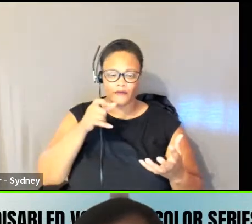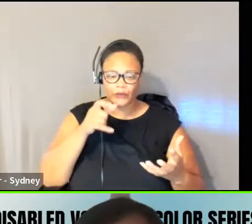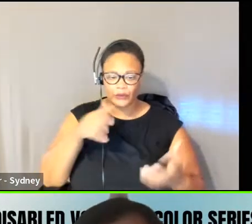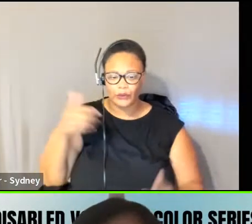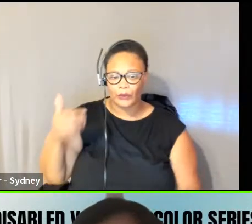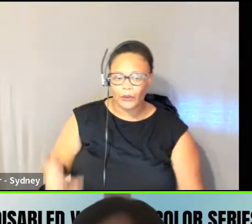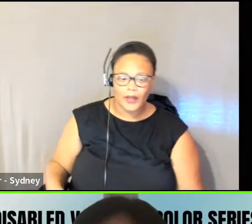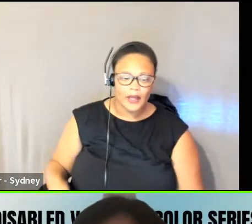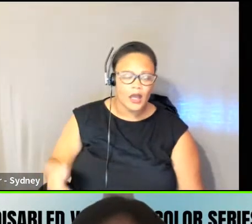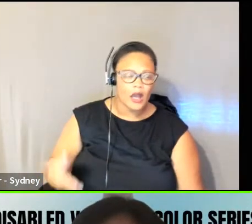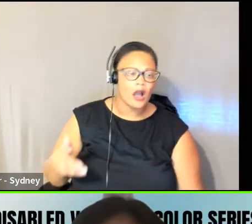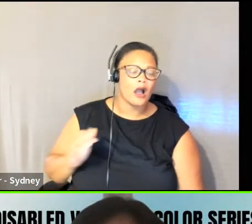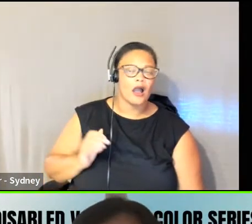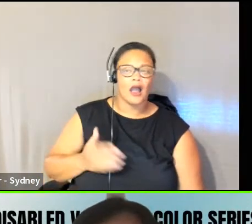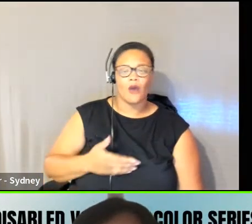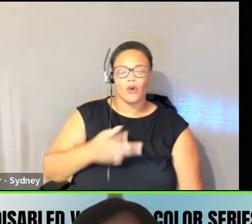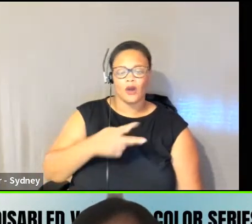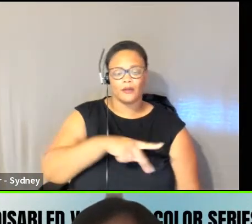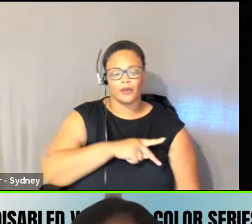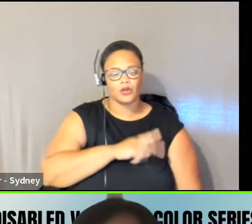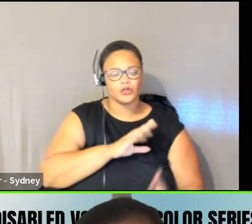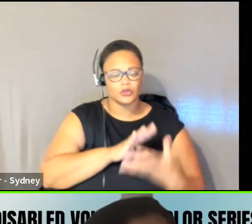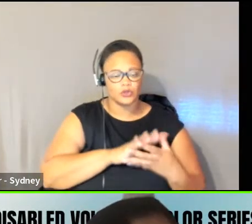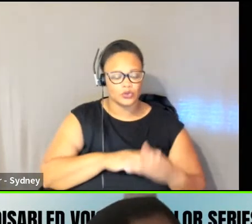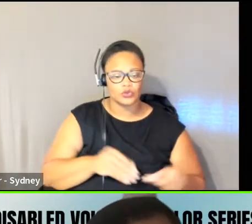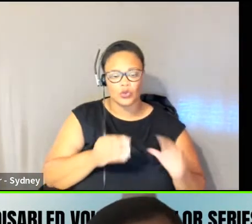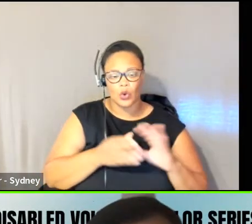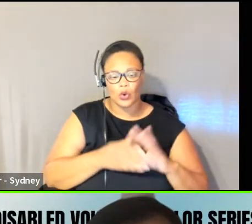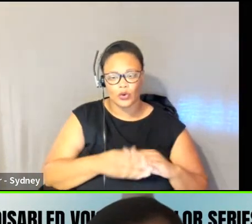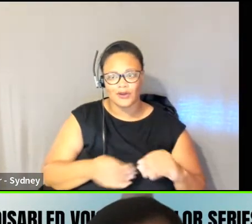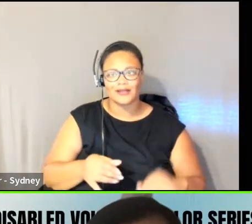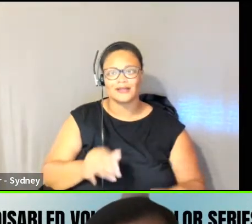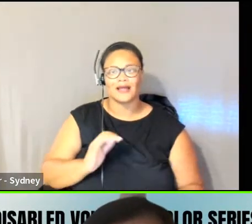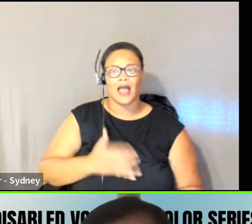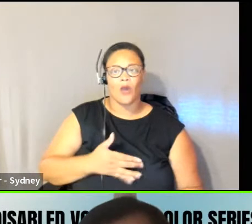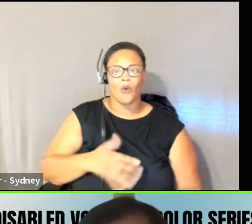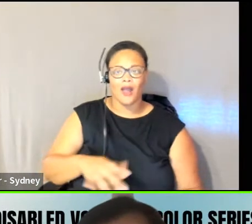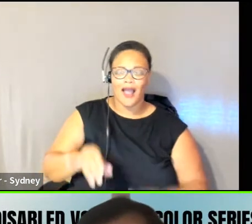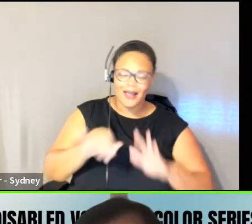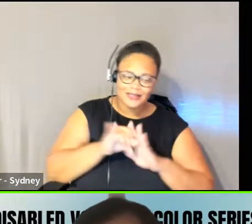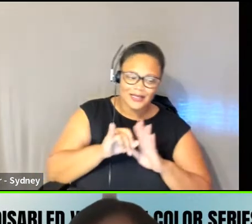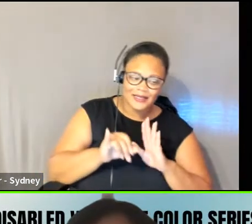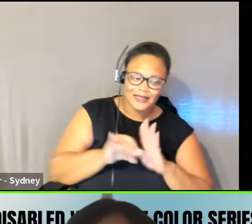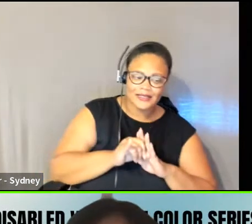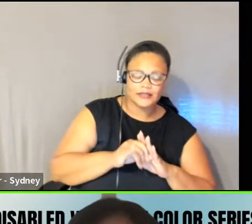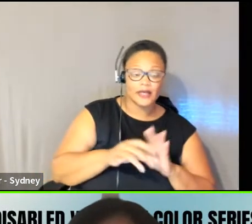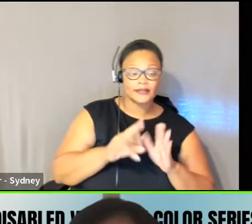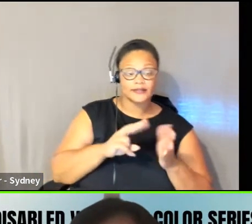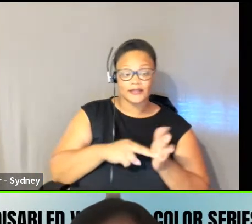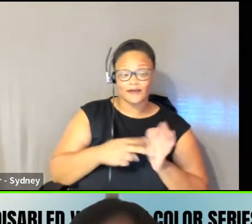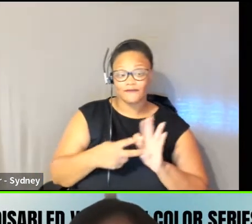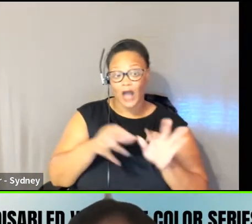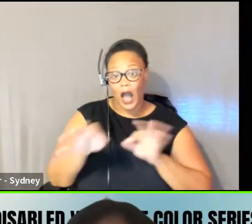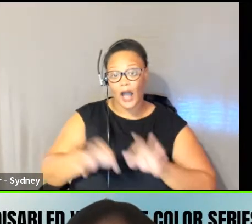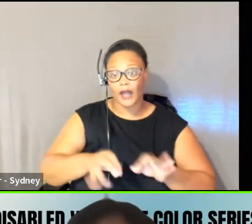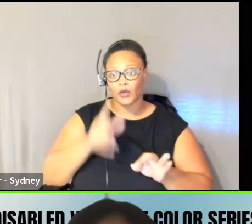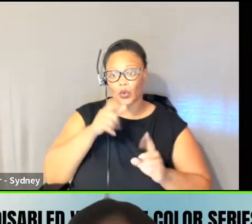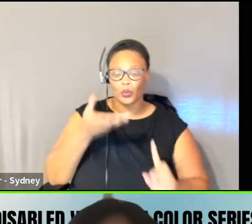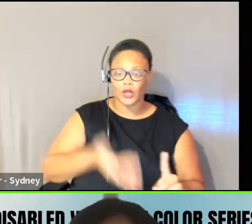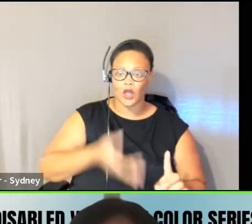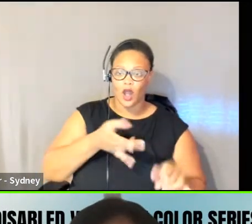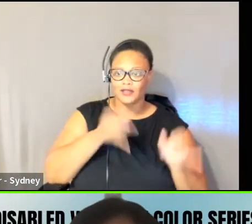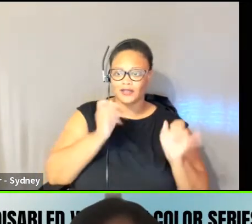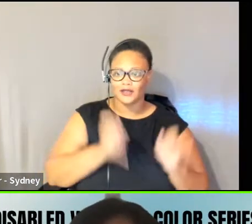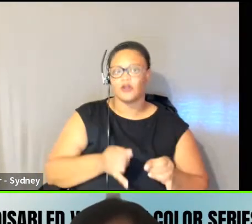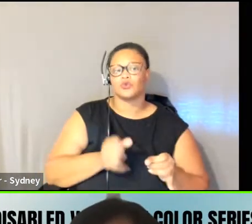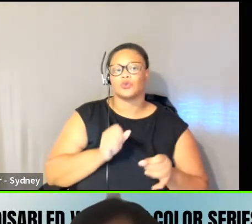stories, like our identities define very much the work that we do and who we are as individuals. So I truly feel